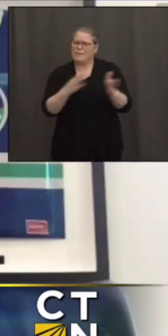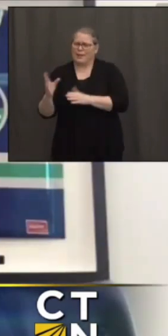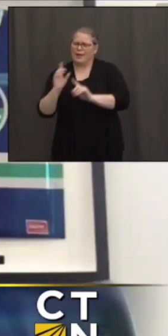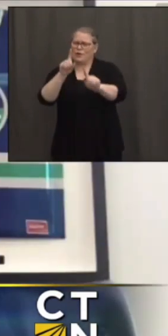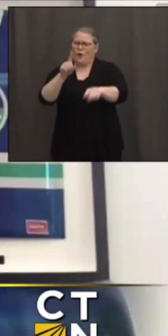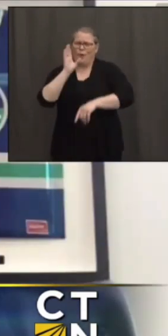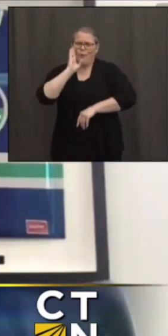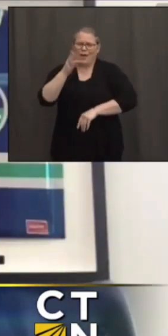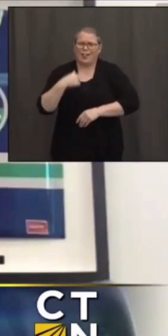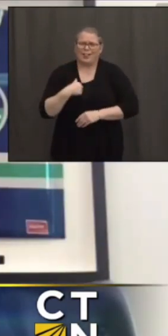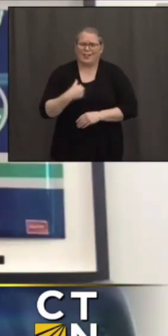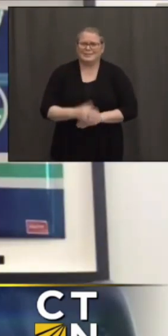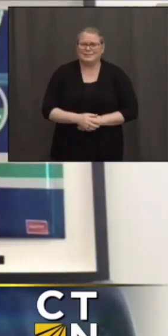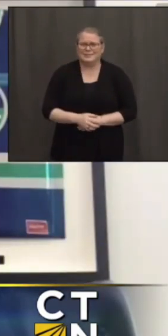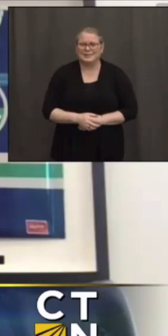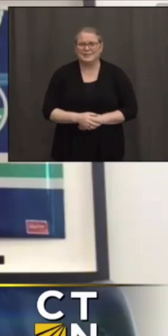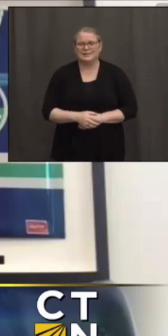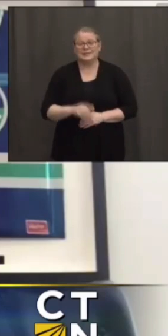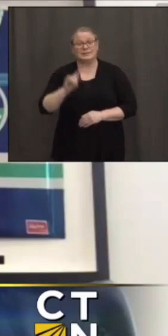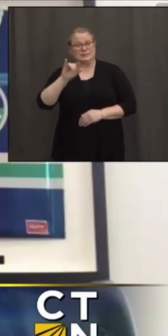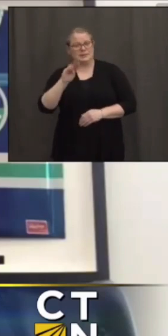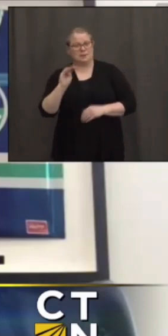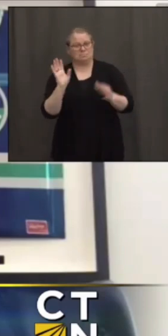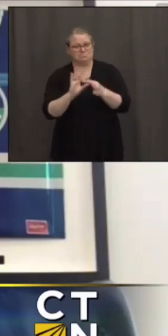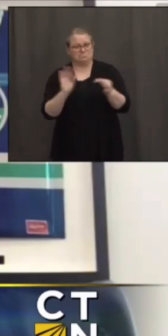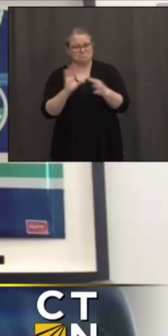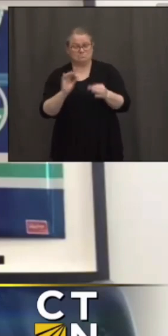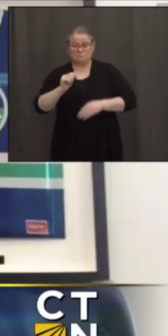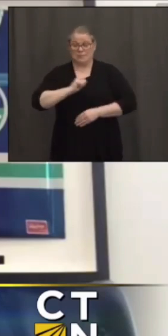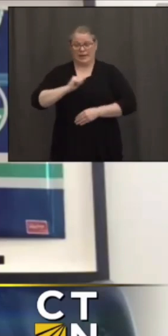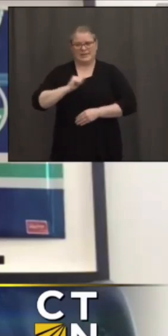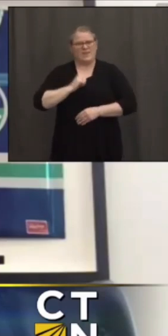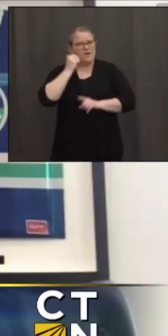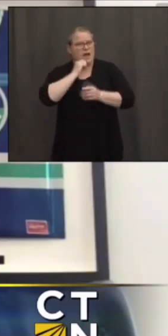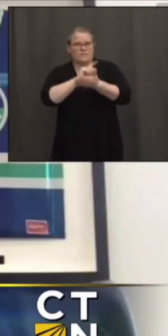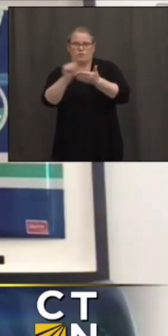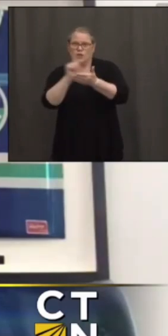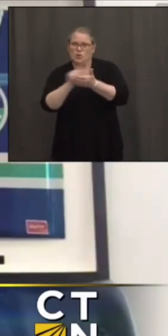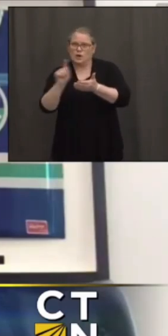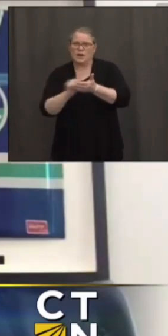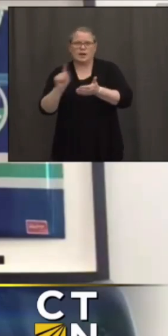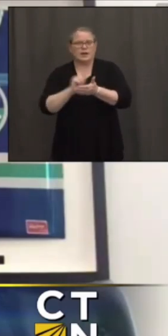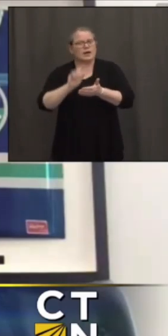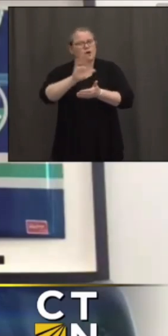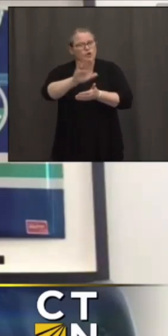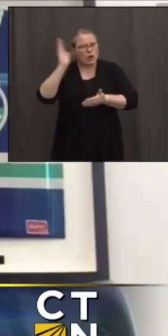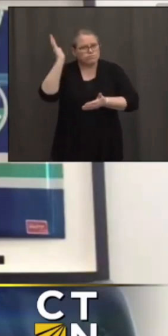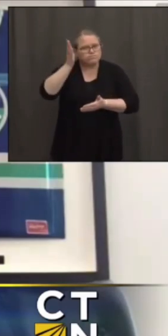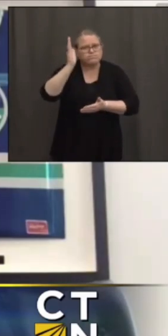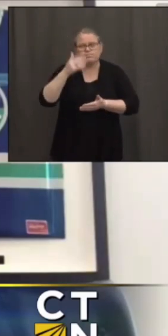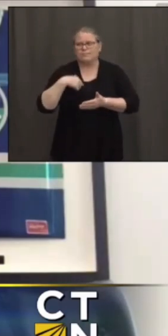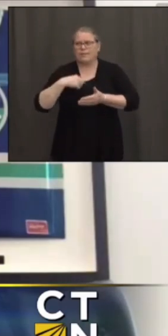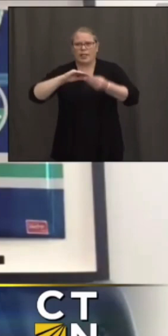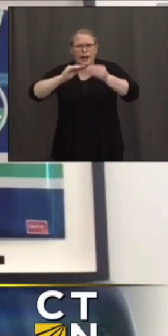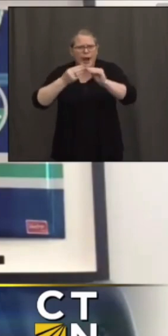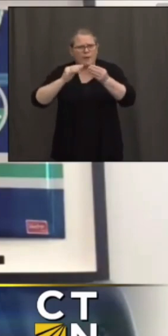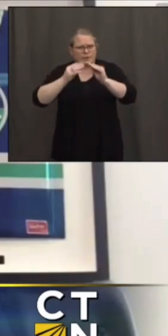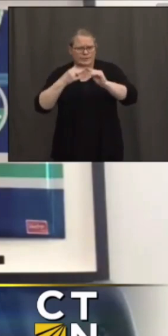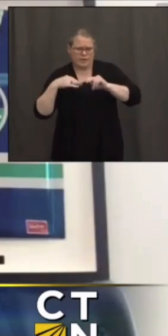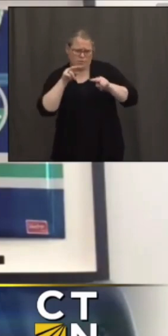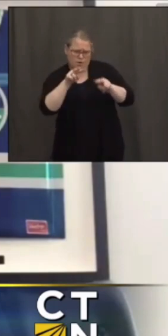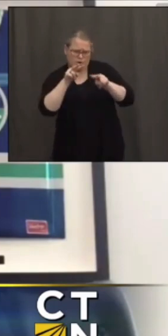that watches this every week, and as a father and as a husband and a son and an employee in a